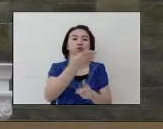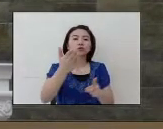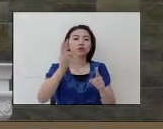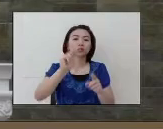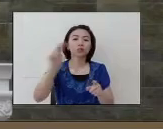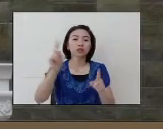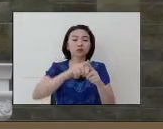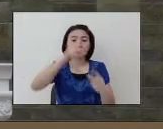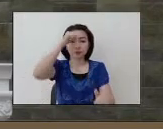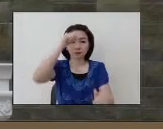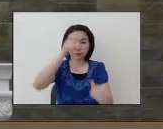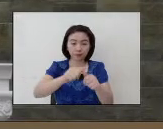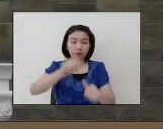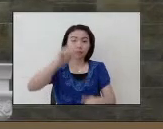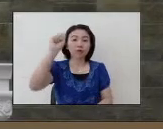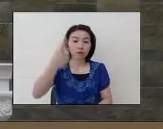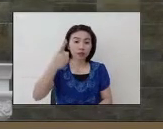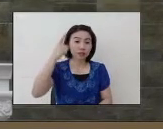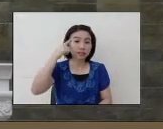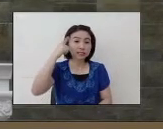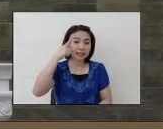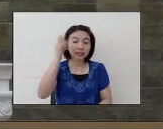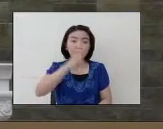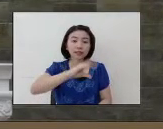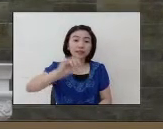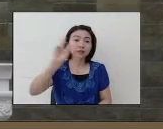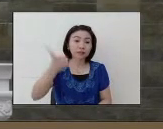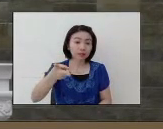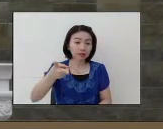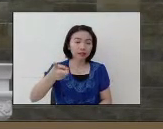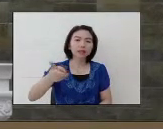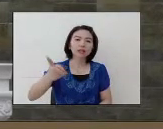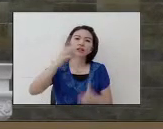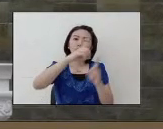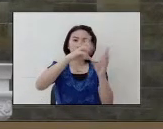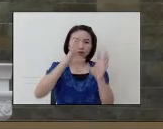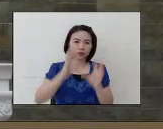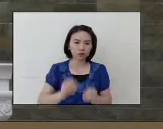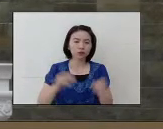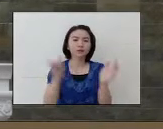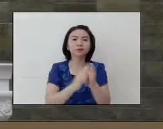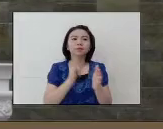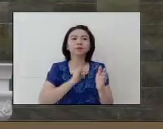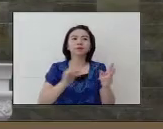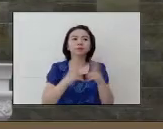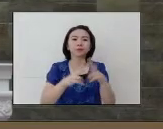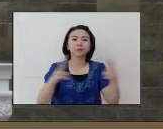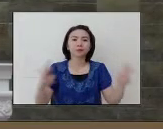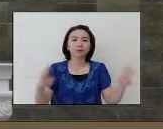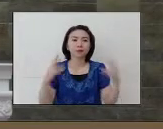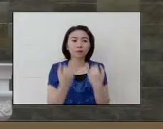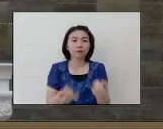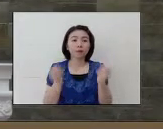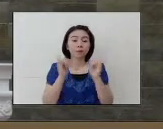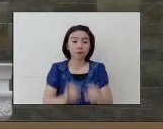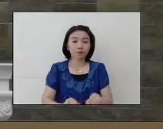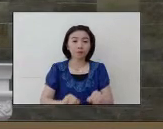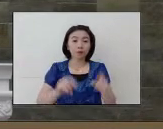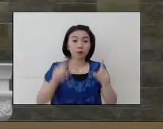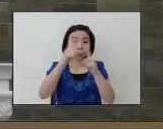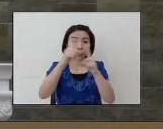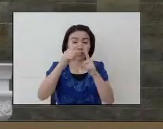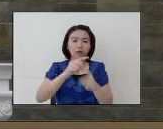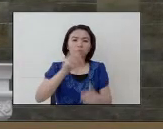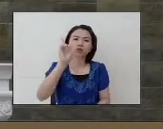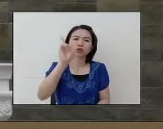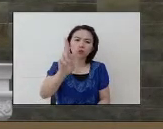sa atin po ni Paul. Mahalaga po yun eh. Mahalaga to, dalawang ito. Dalawang bagay, dalawang words, mga kapatid.